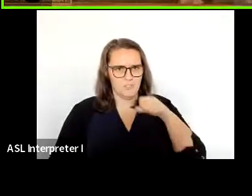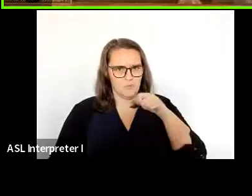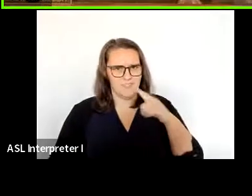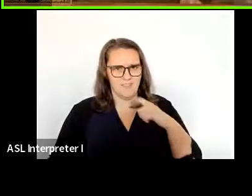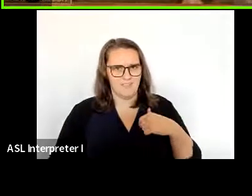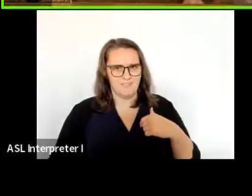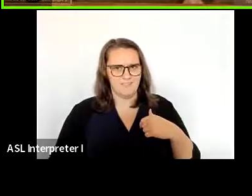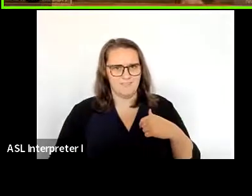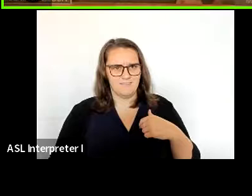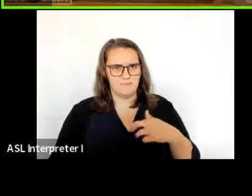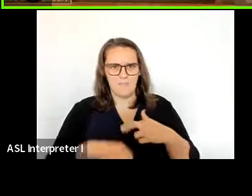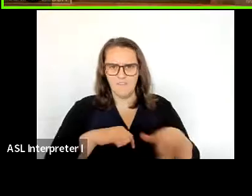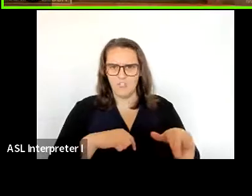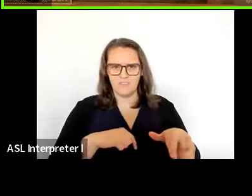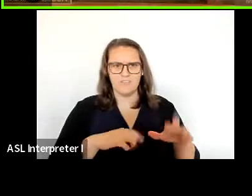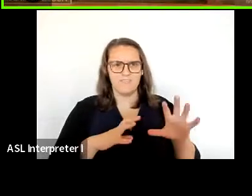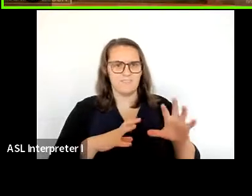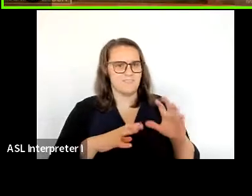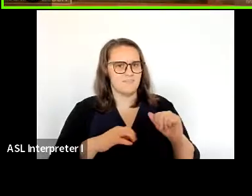referred.